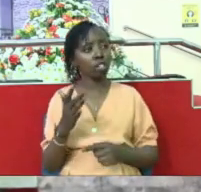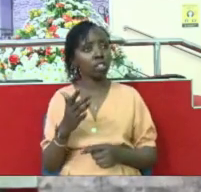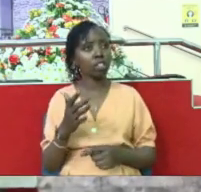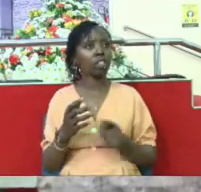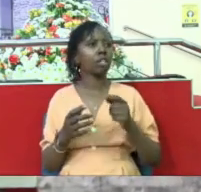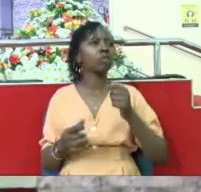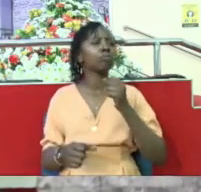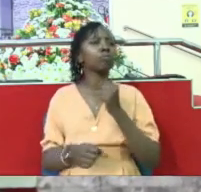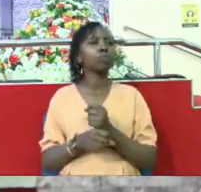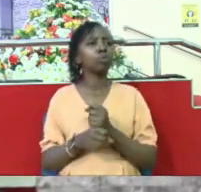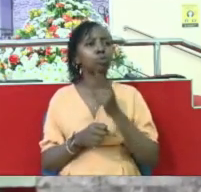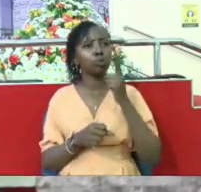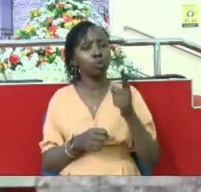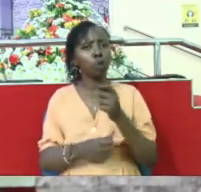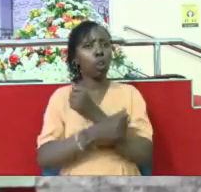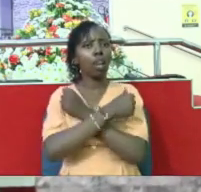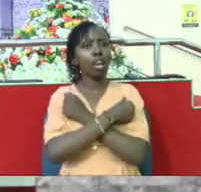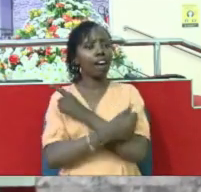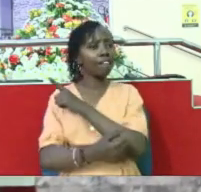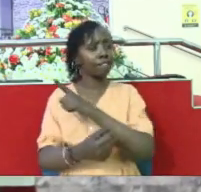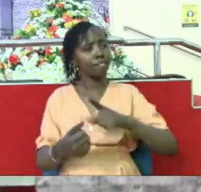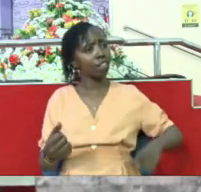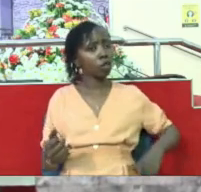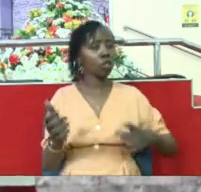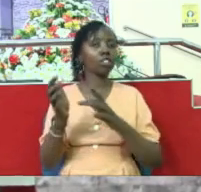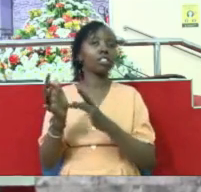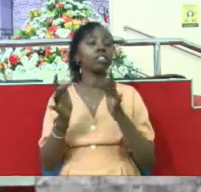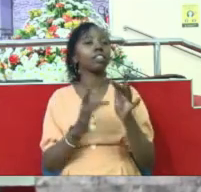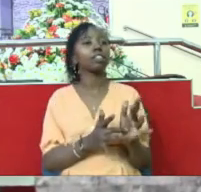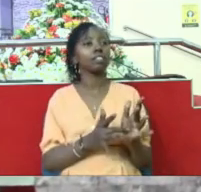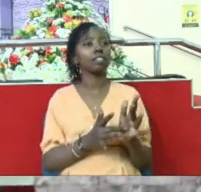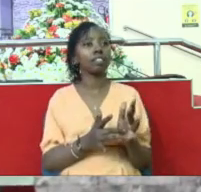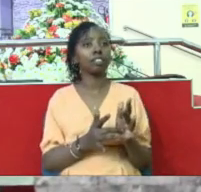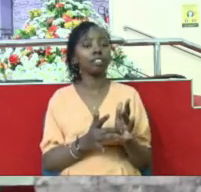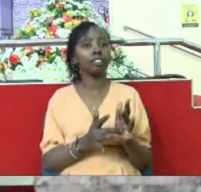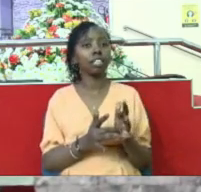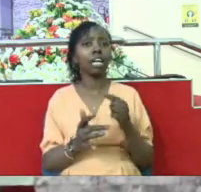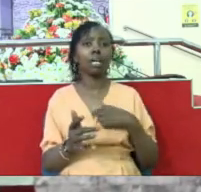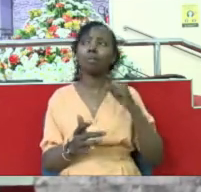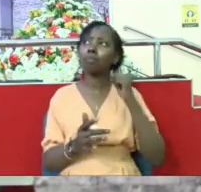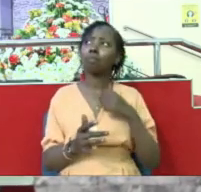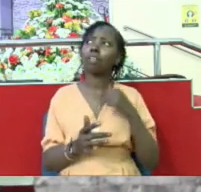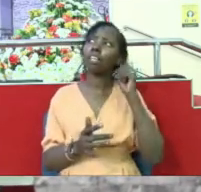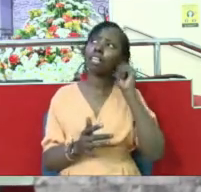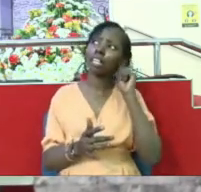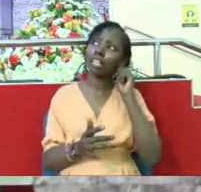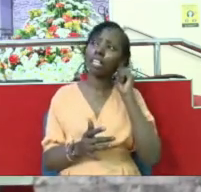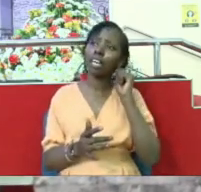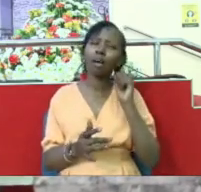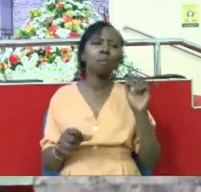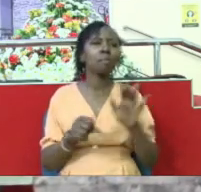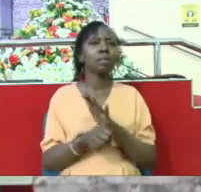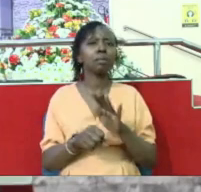the Lord Jesus? And I hear a lot of us says in the spirit, yes.